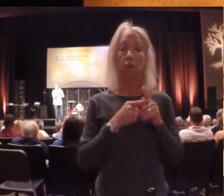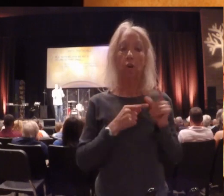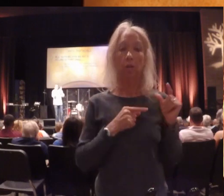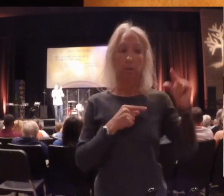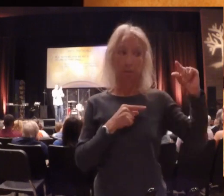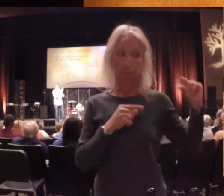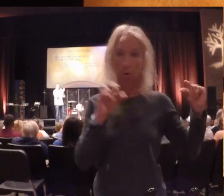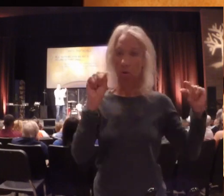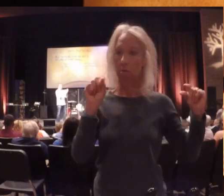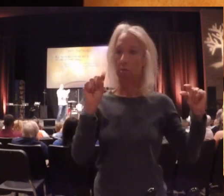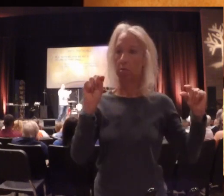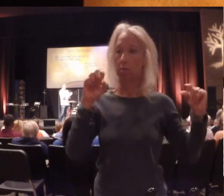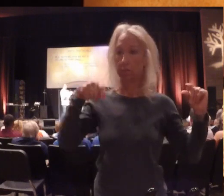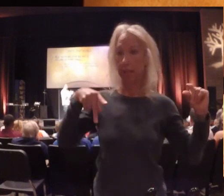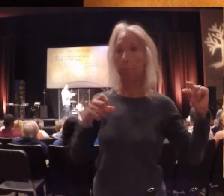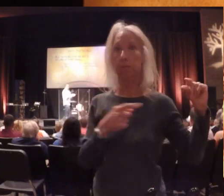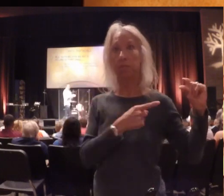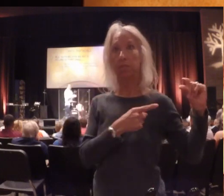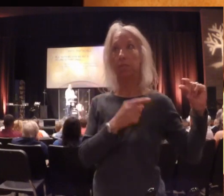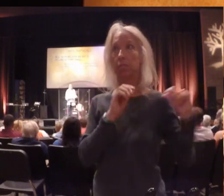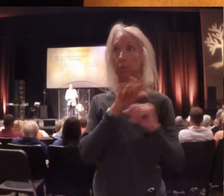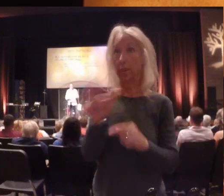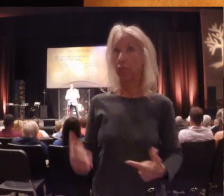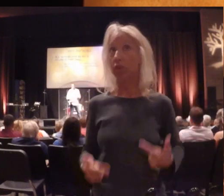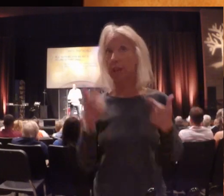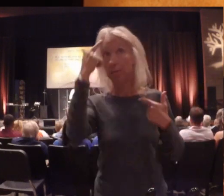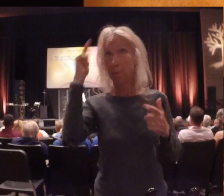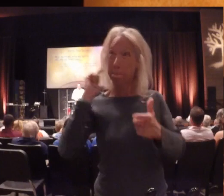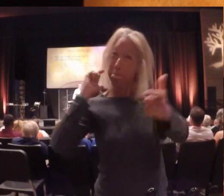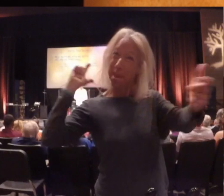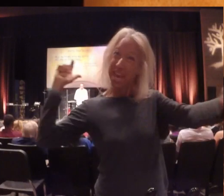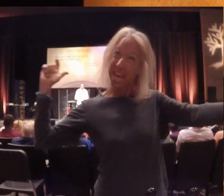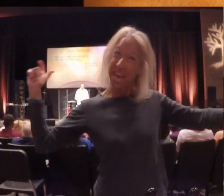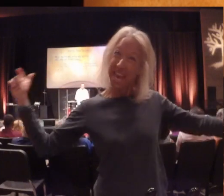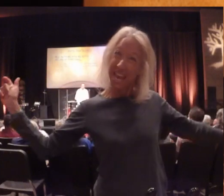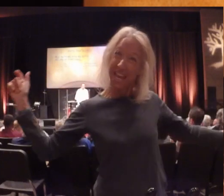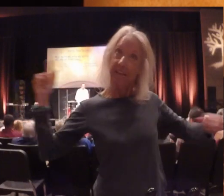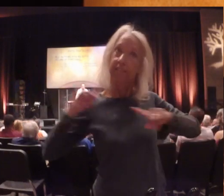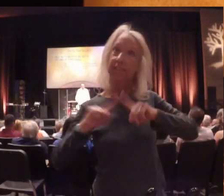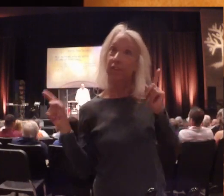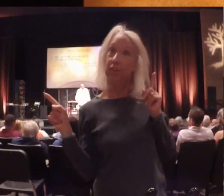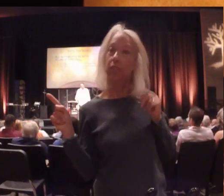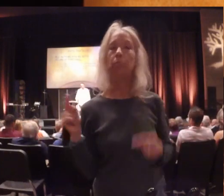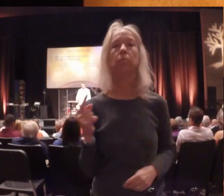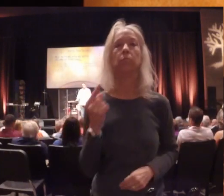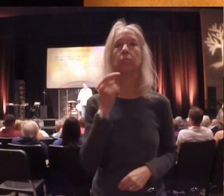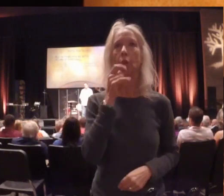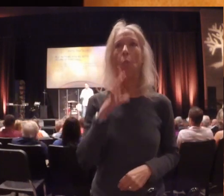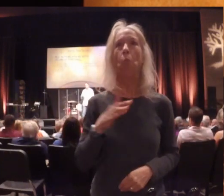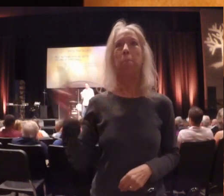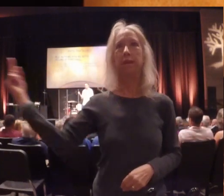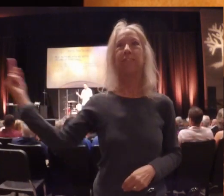steps that's going to really change your life and make a big difference. There was a lady in our